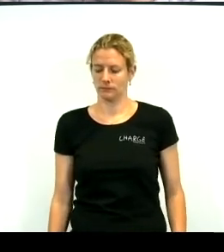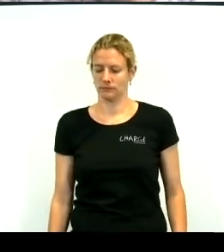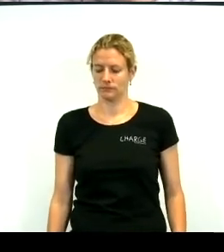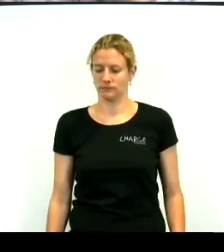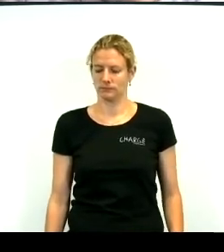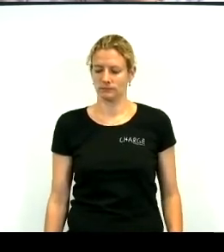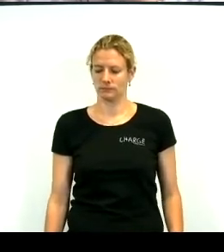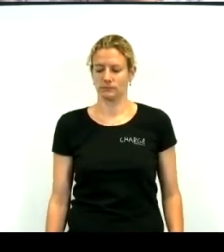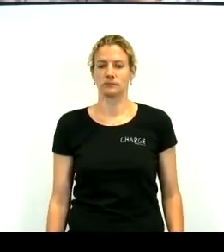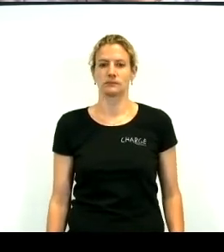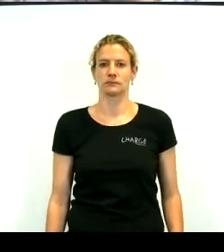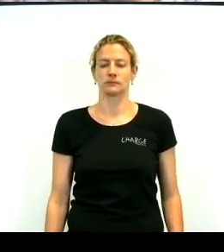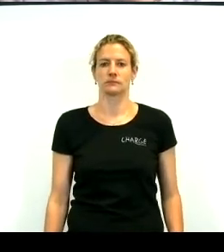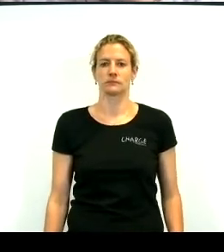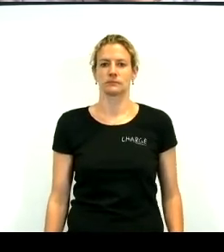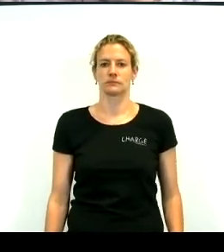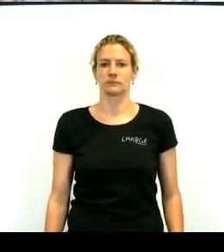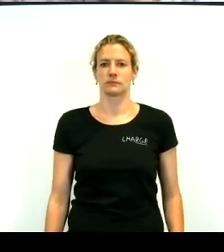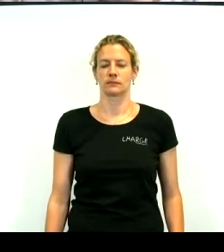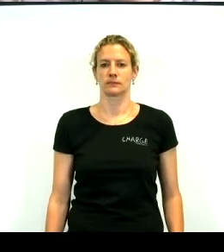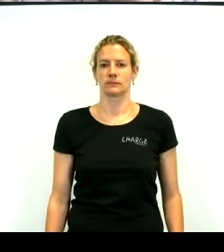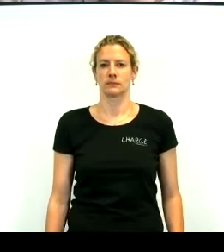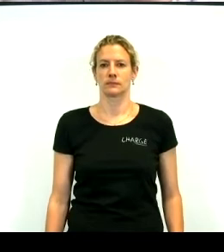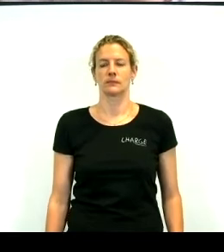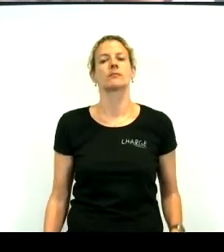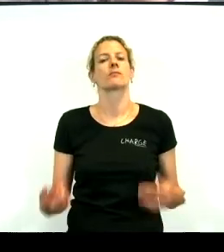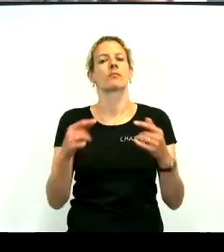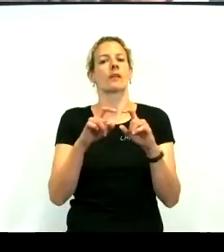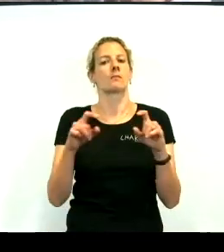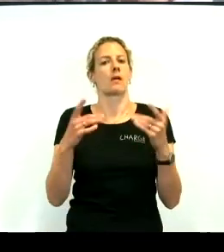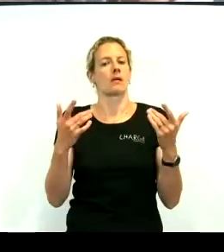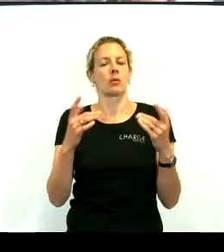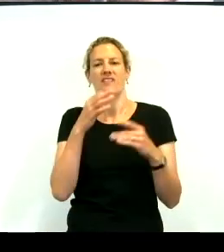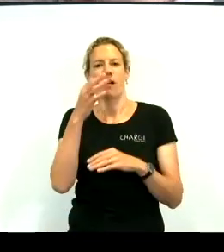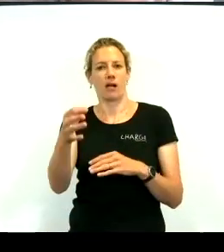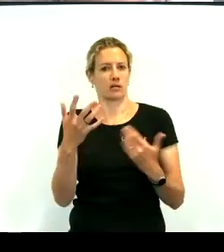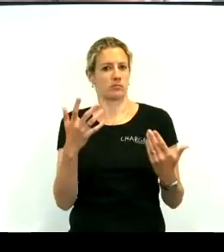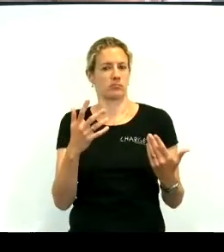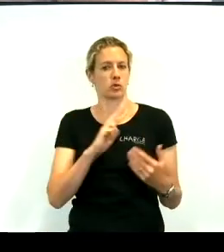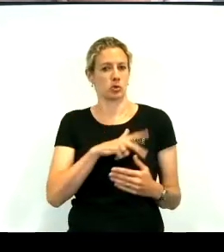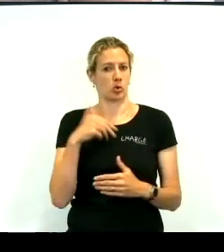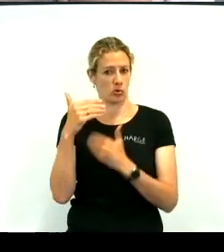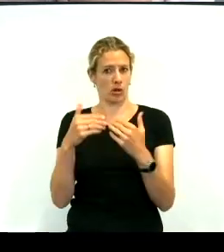Have you experienced social stories working well for toilet training, and what worked to make it effective?